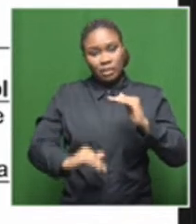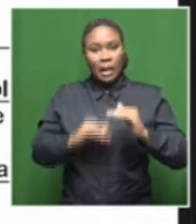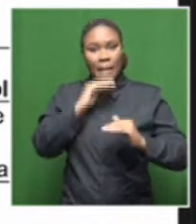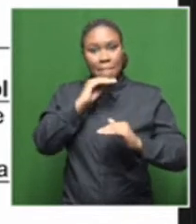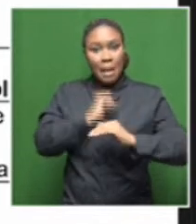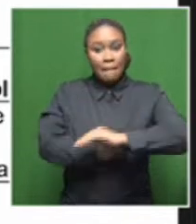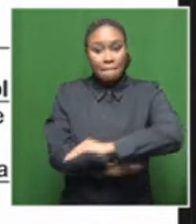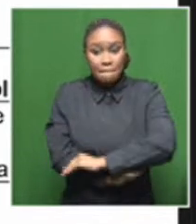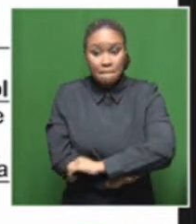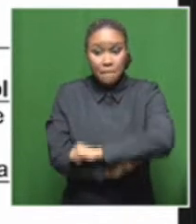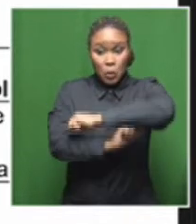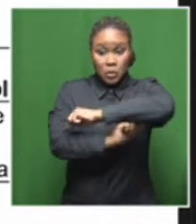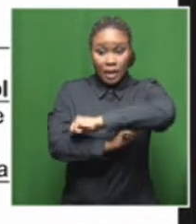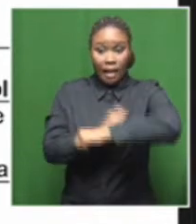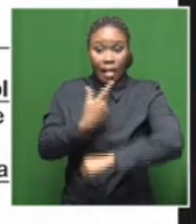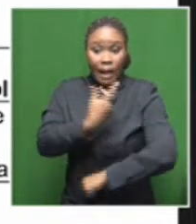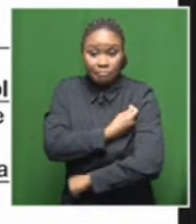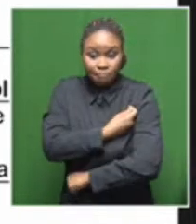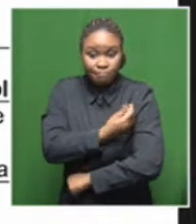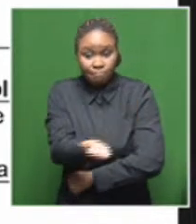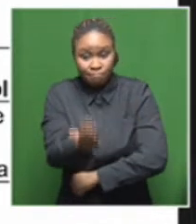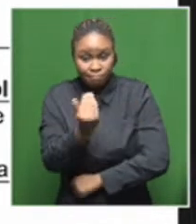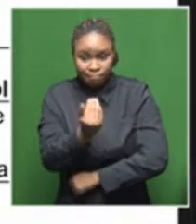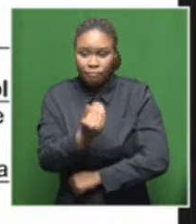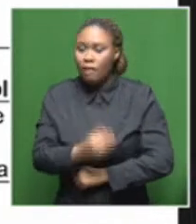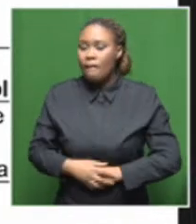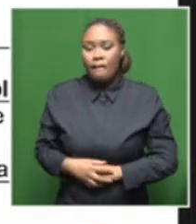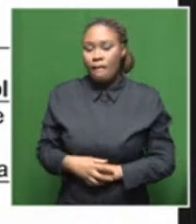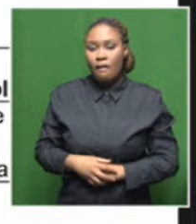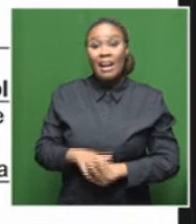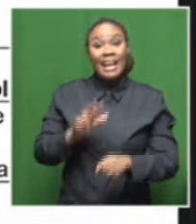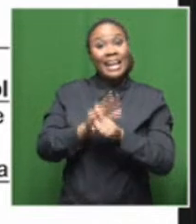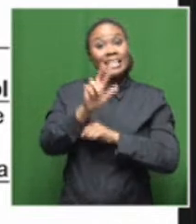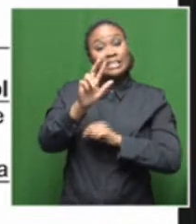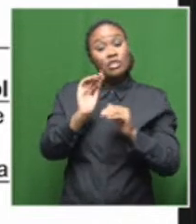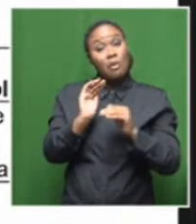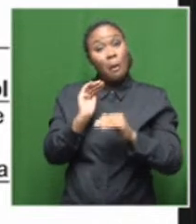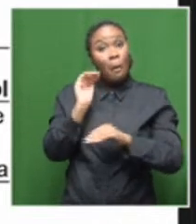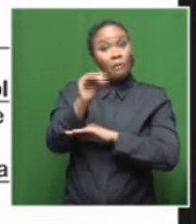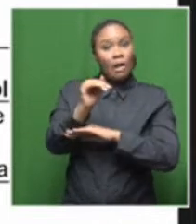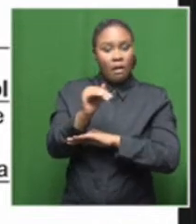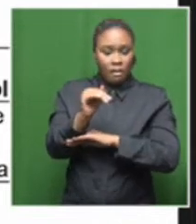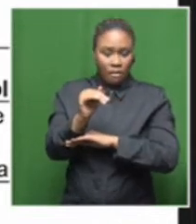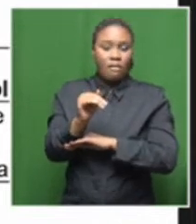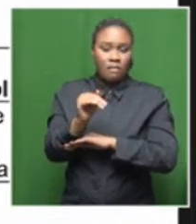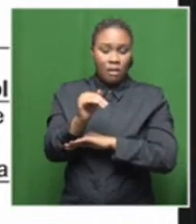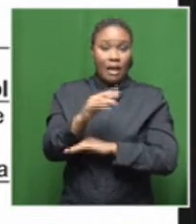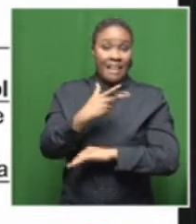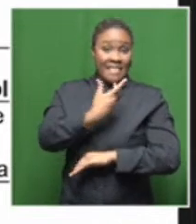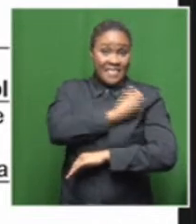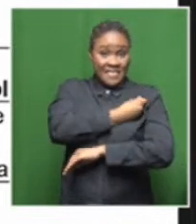boosters, but over the age of 18, 90 days after the primary schedule. And now there is what we call